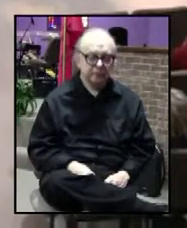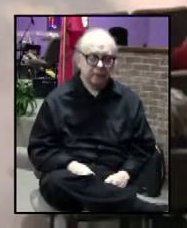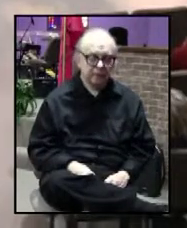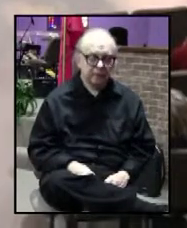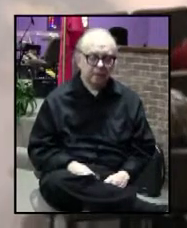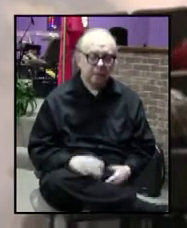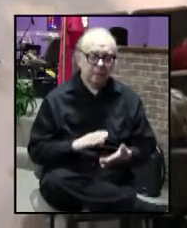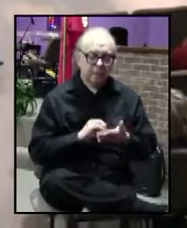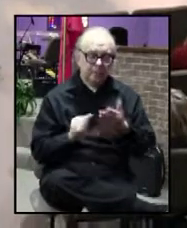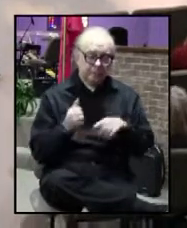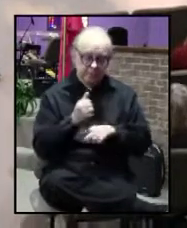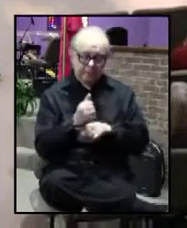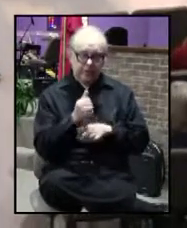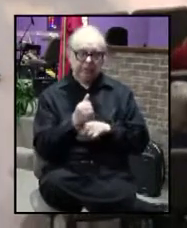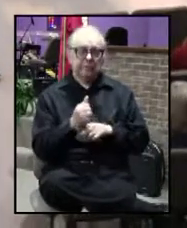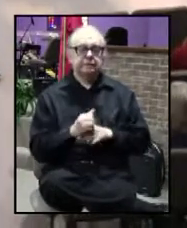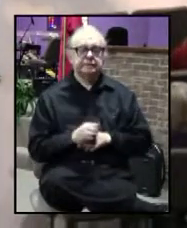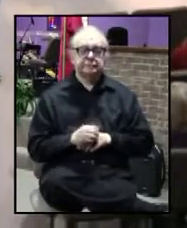Remove yourself.